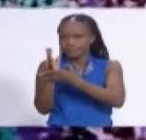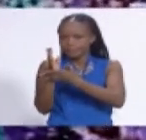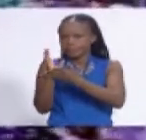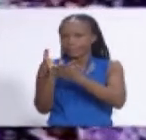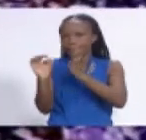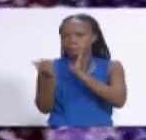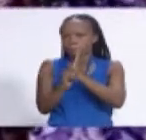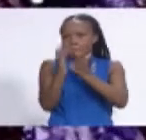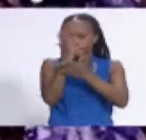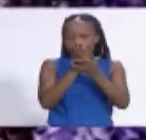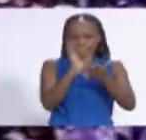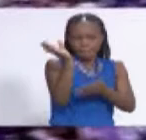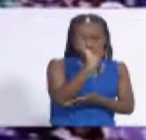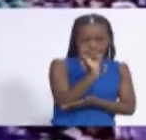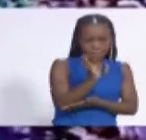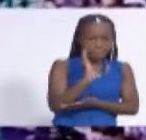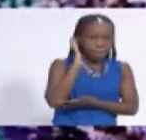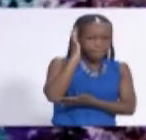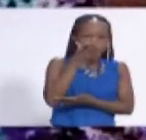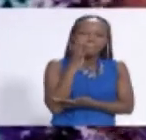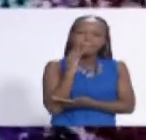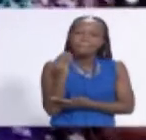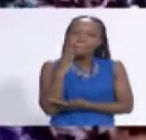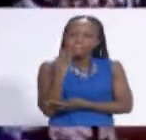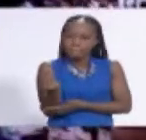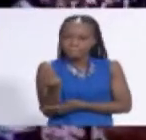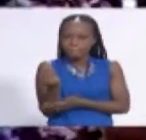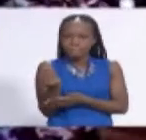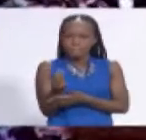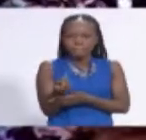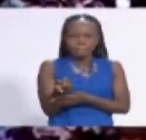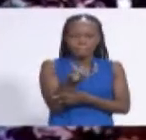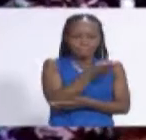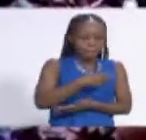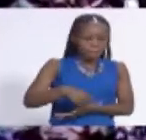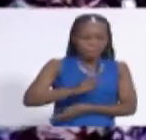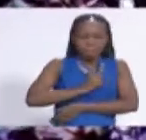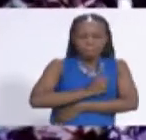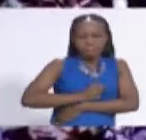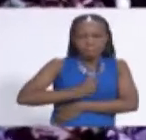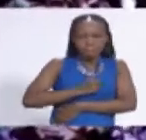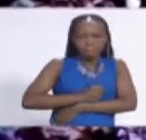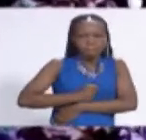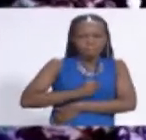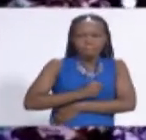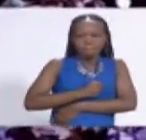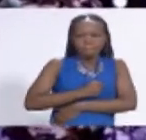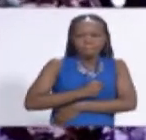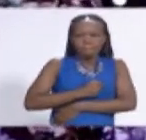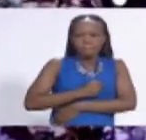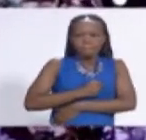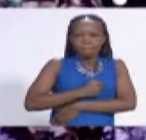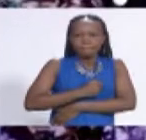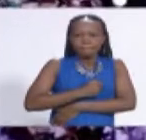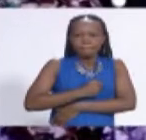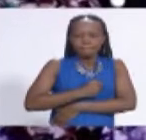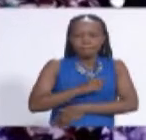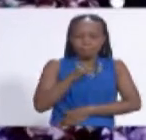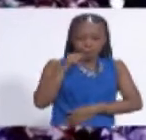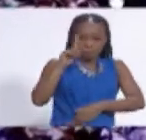that citizens are going to experience. We apologize in advance. But this is one